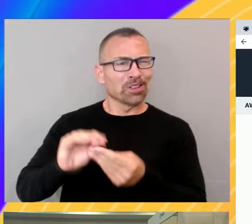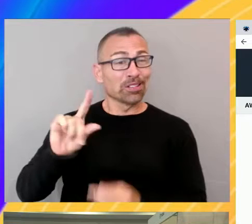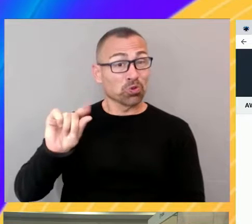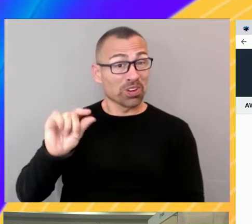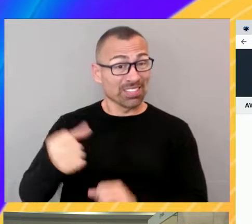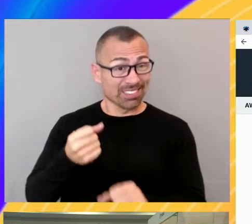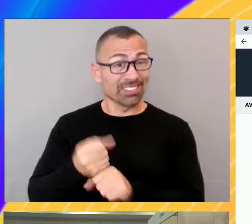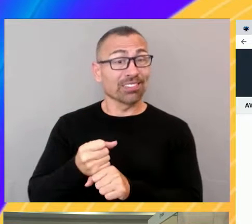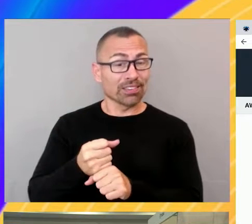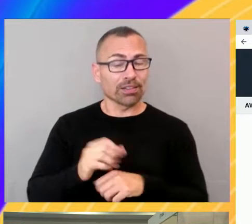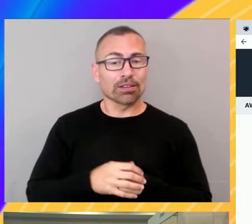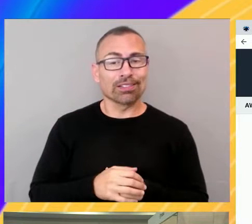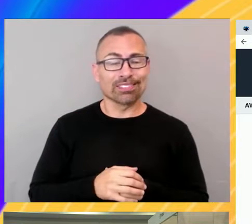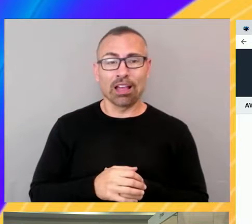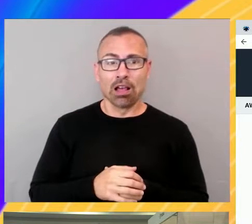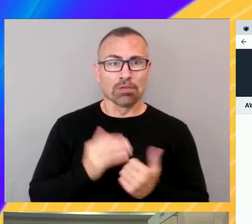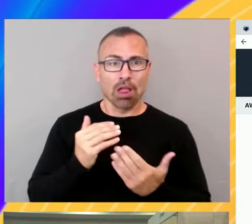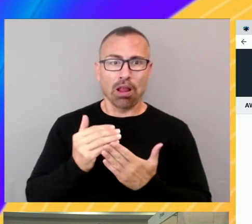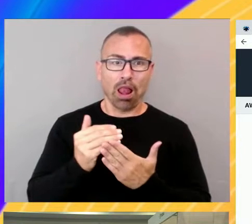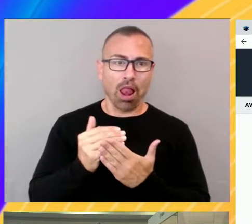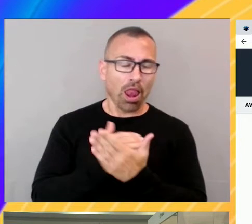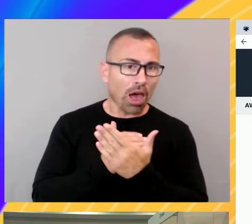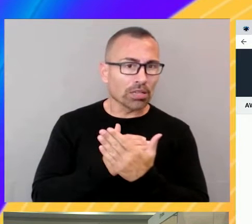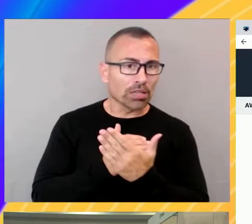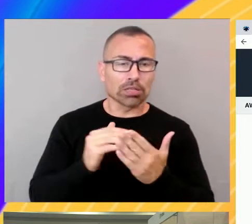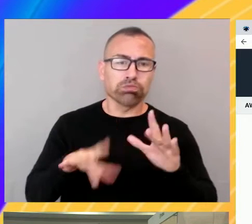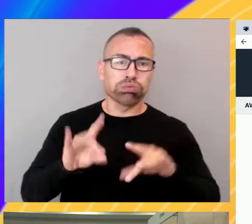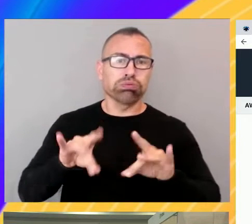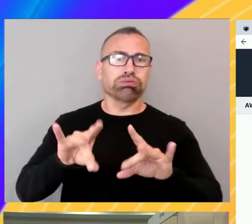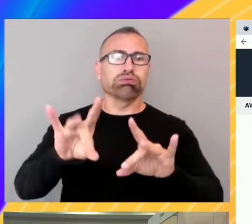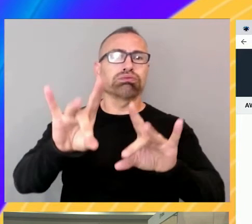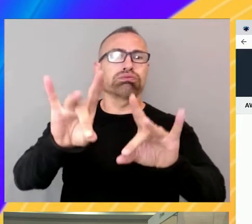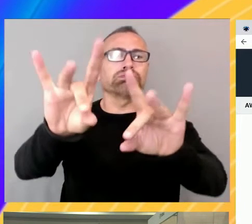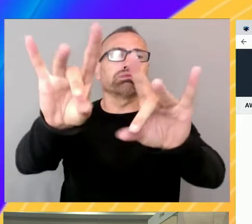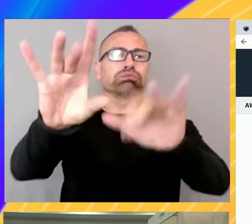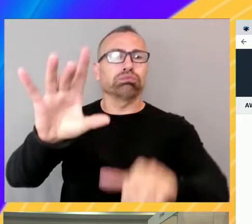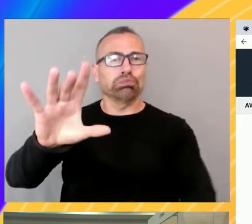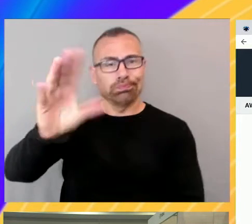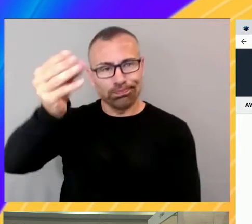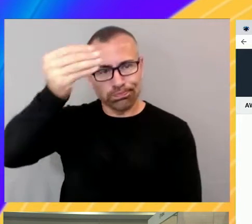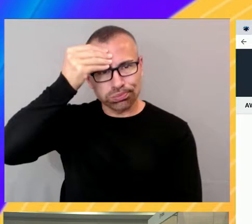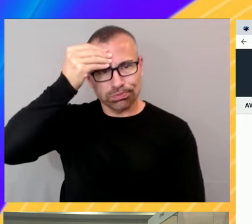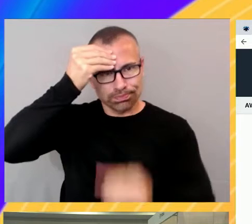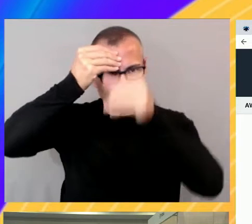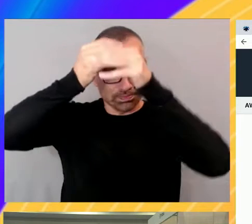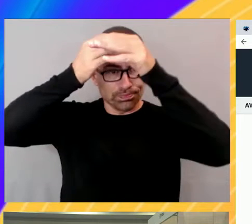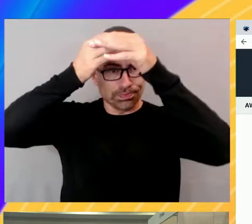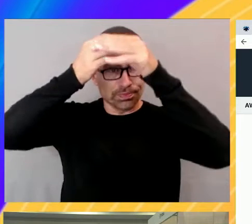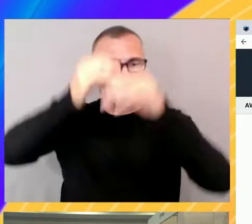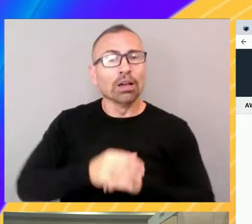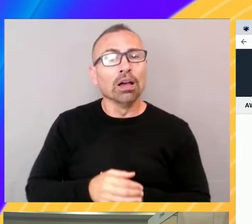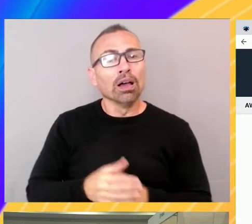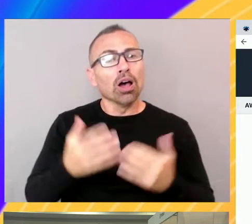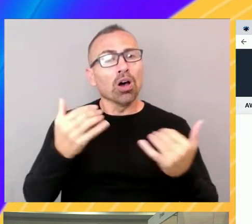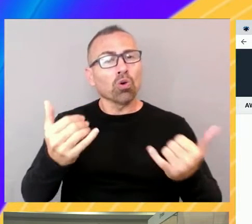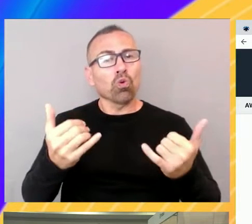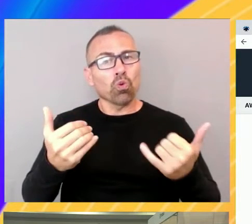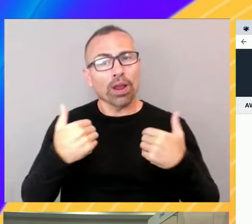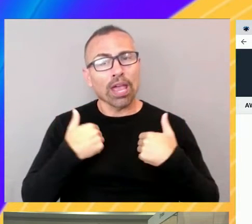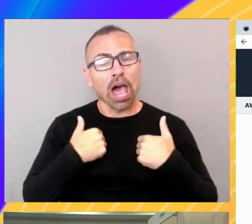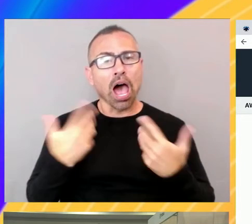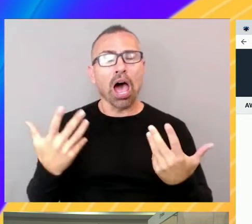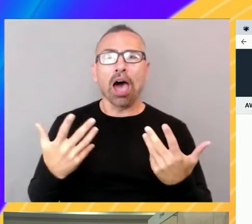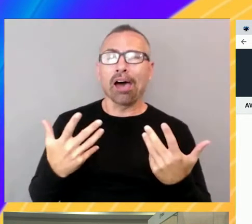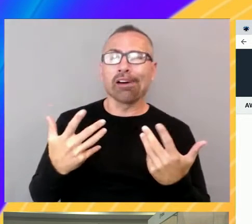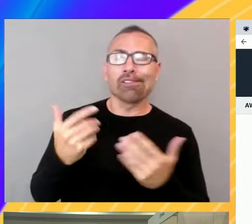a lot of lessons. And we actually have a process called COE, which is correction of error, that we do whenever there's a